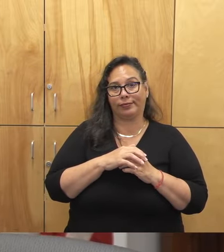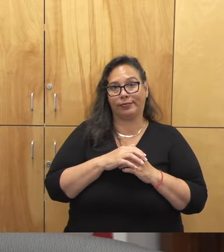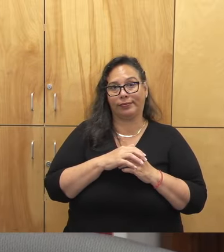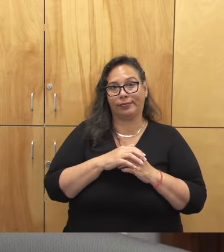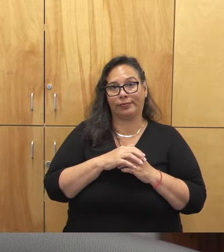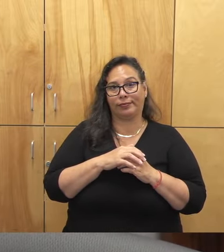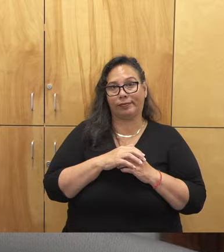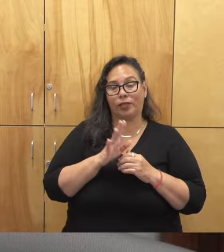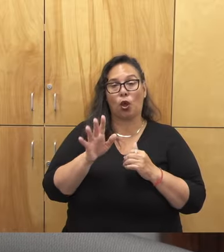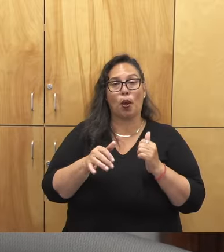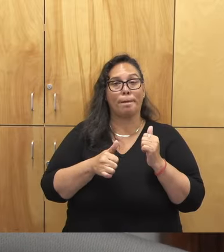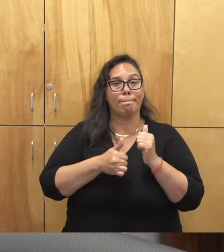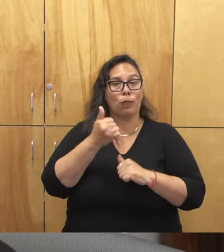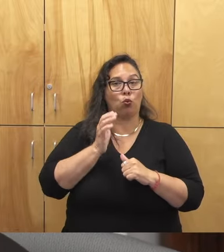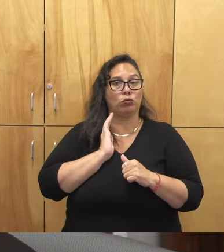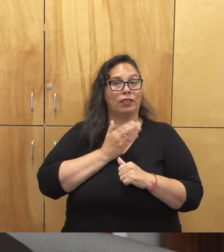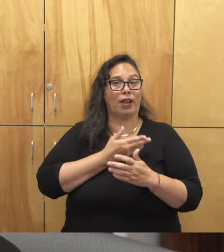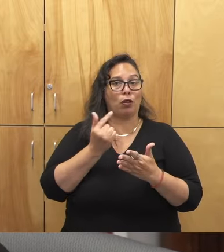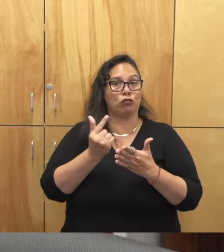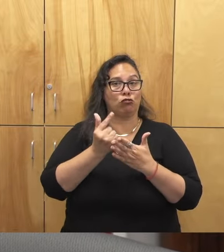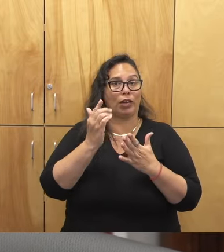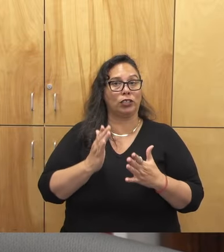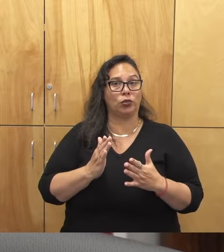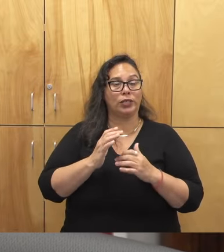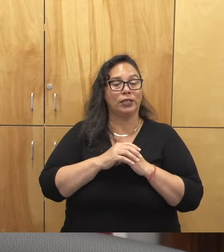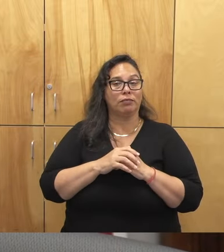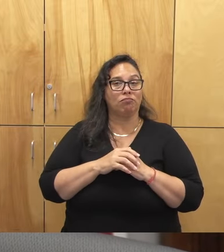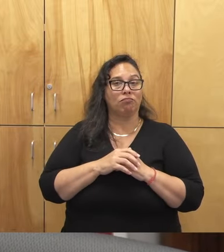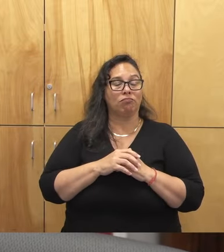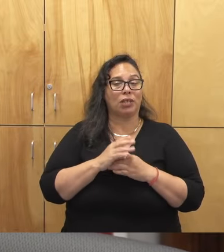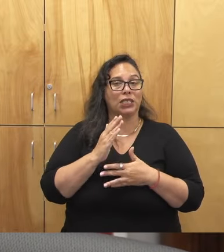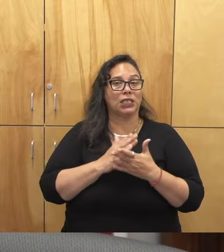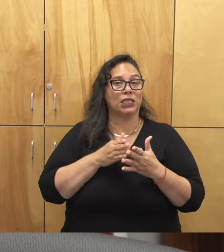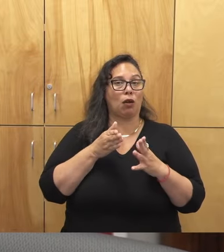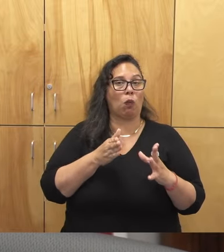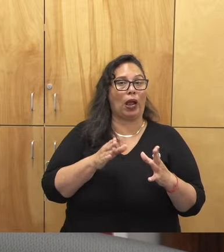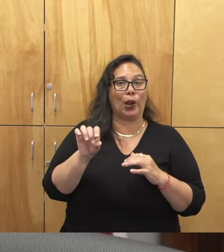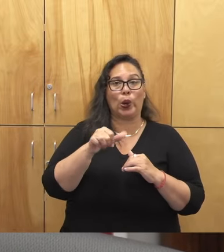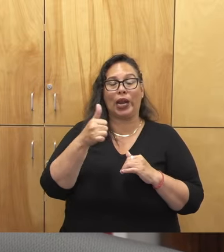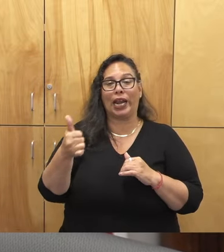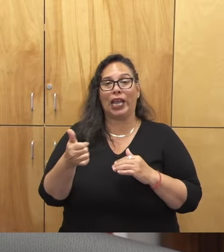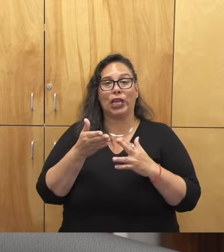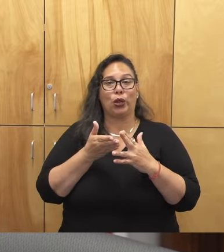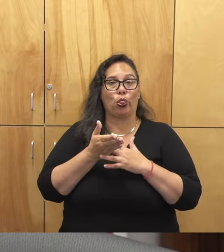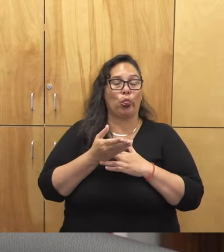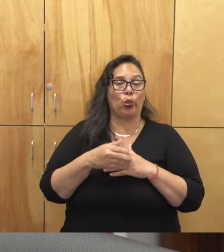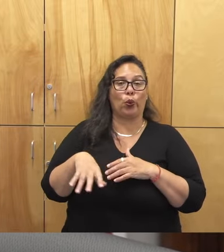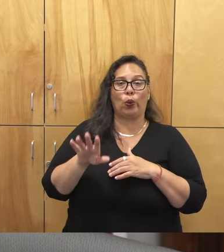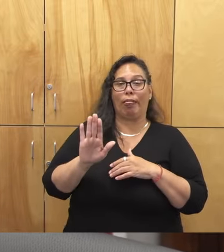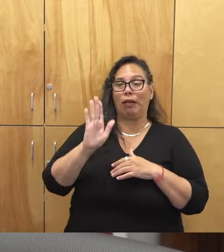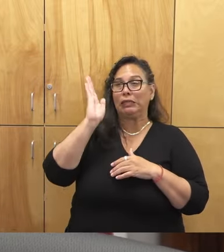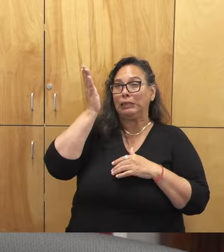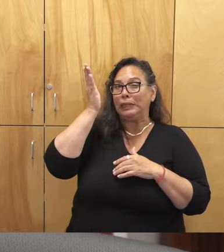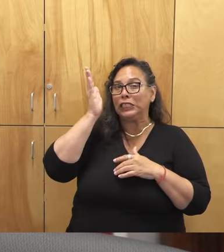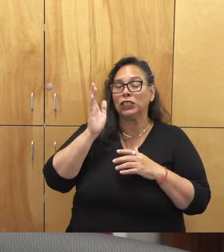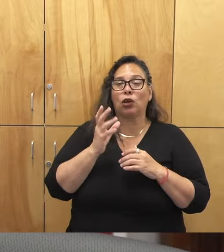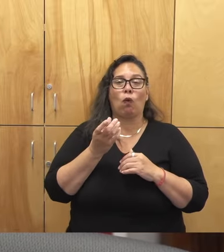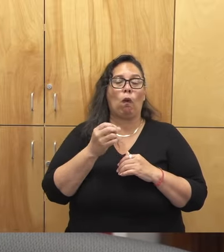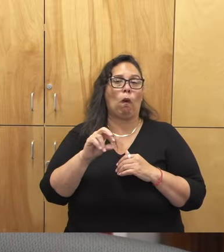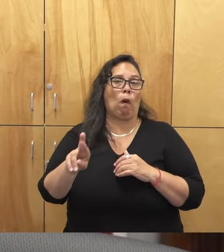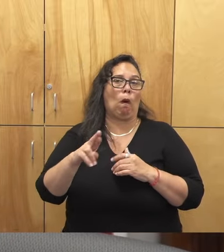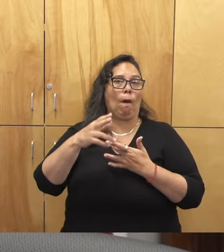most of our graduates, in some way or another, either through their valedictorian speeches or